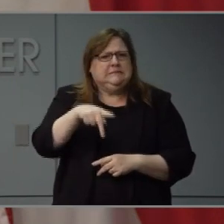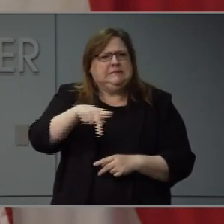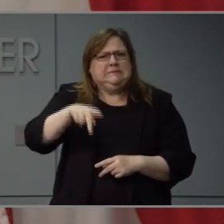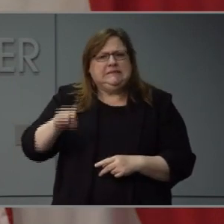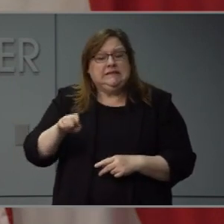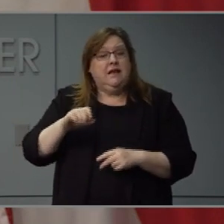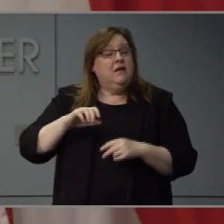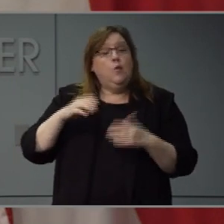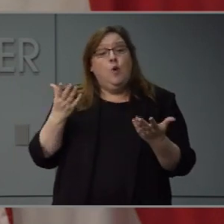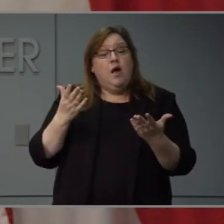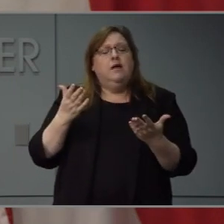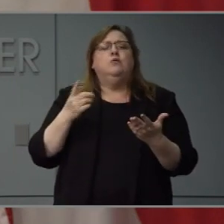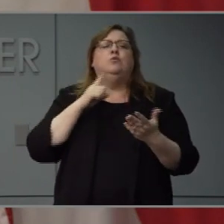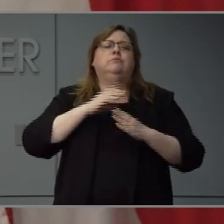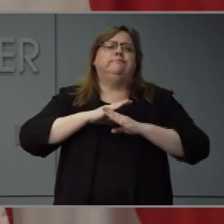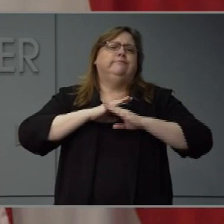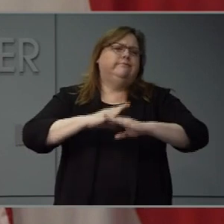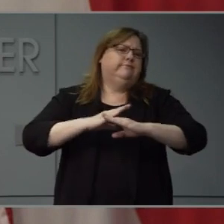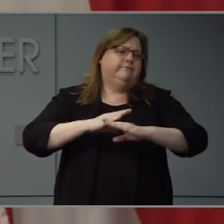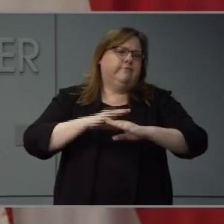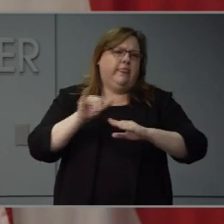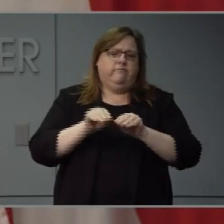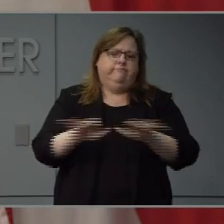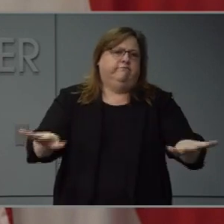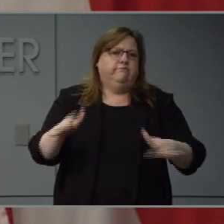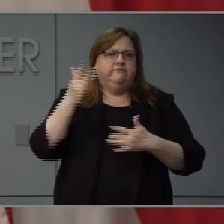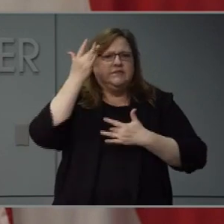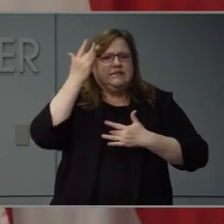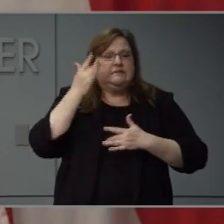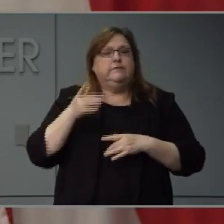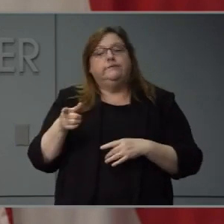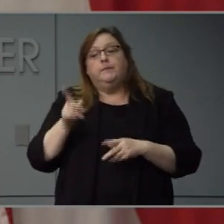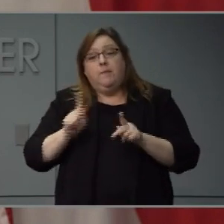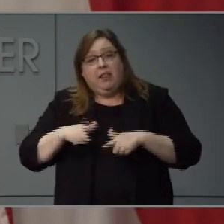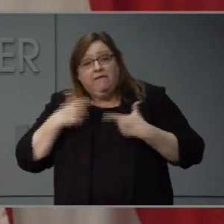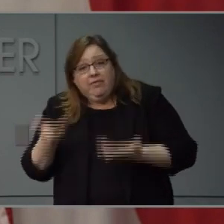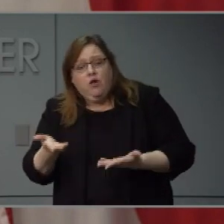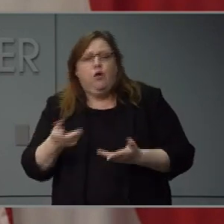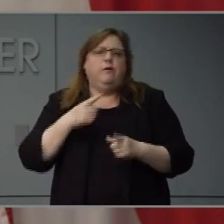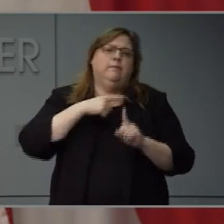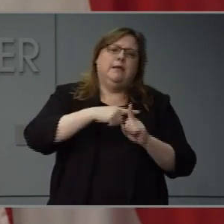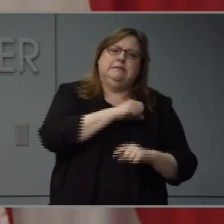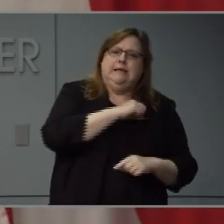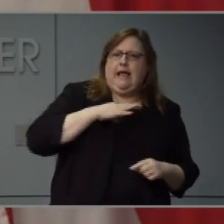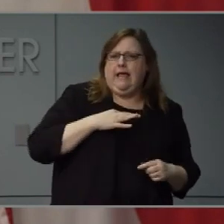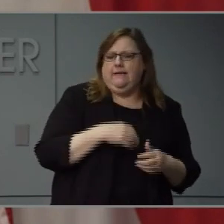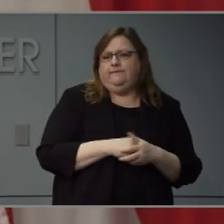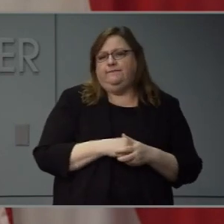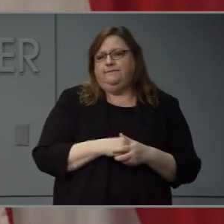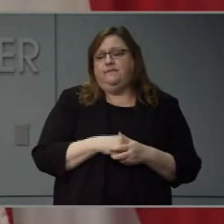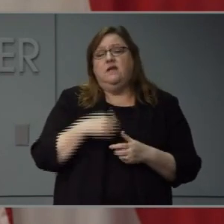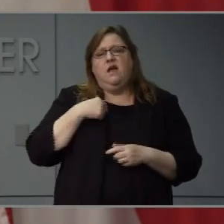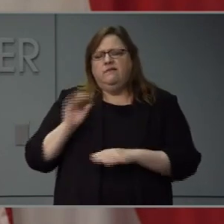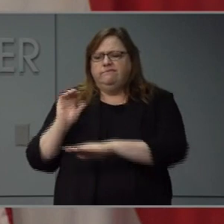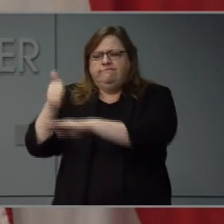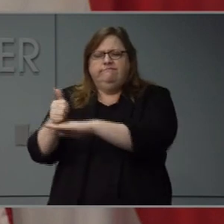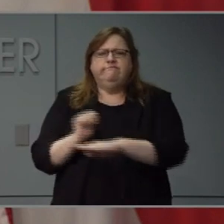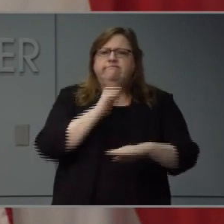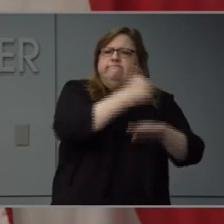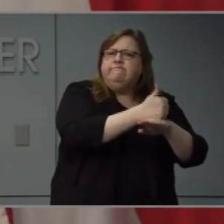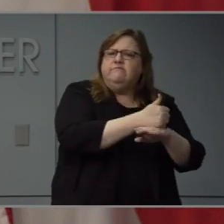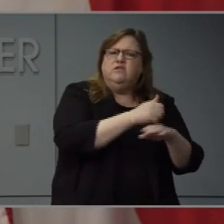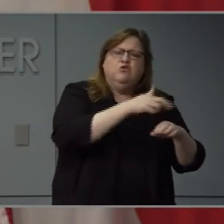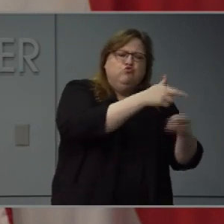the virus among their residents and staff. Regional drive-through sites are being set up for care facilities to pick up their